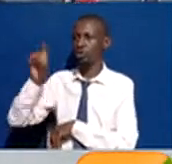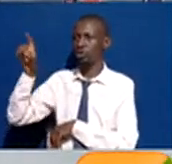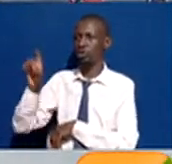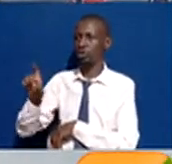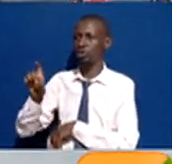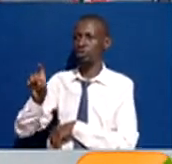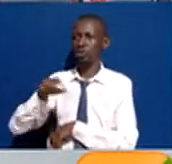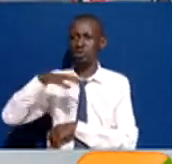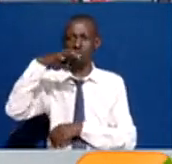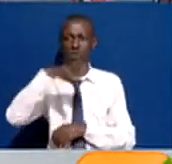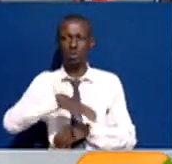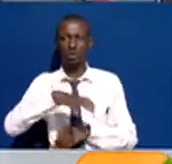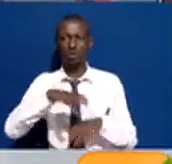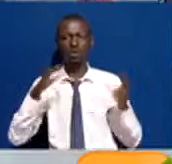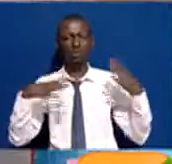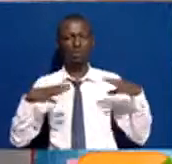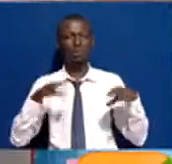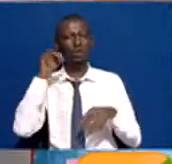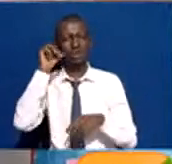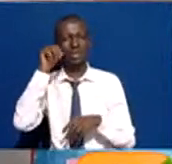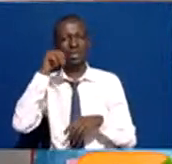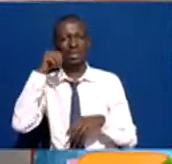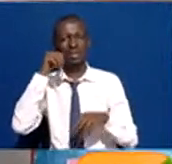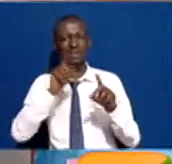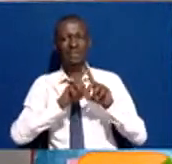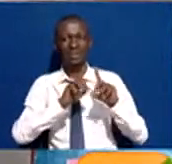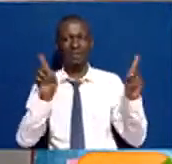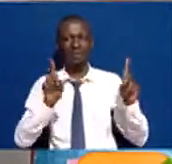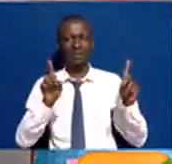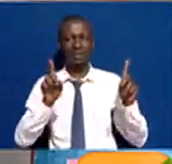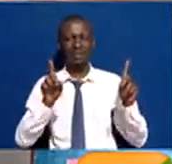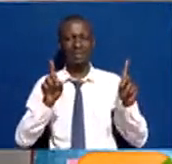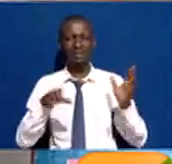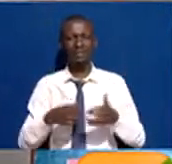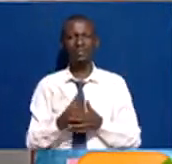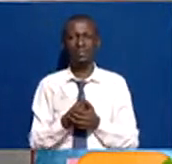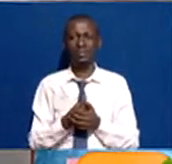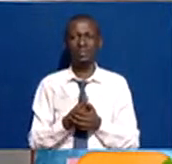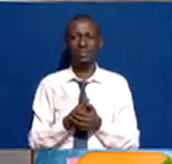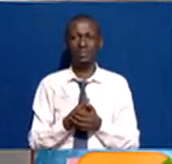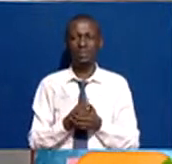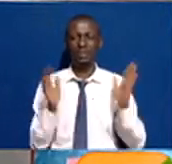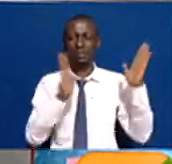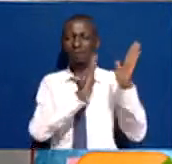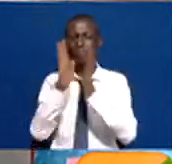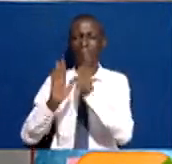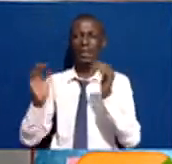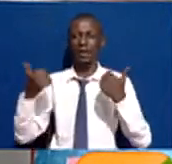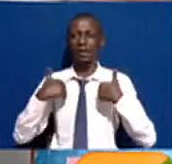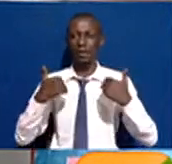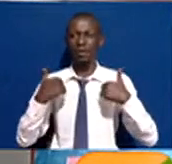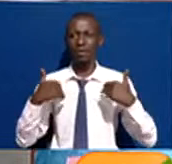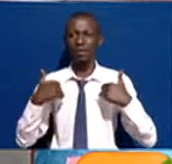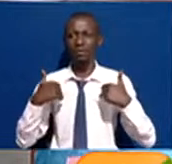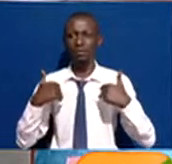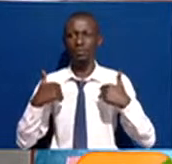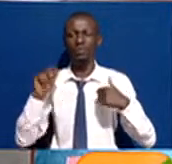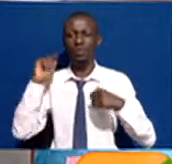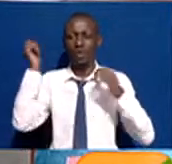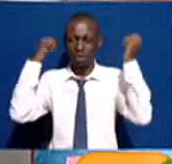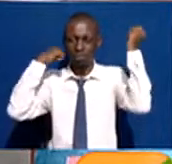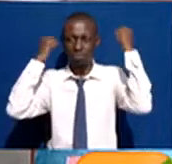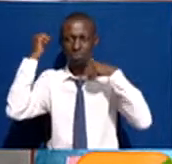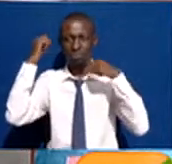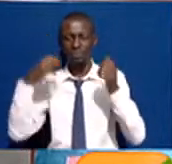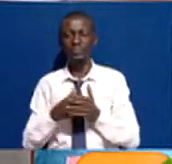Short people are great people, but then there's a criteria that is set. And it's not only to the Kenya Defense Force, it's